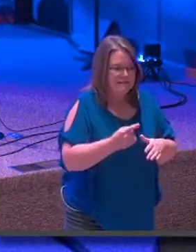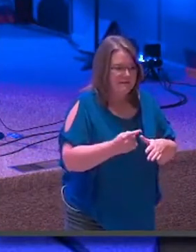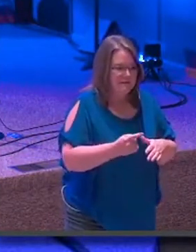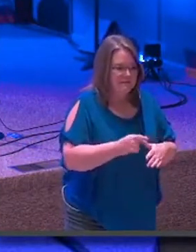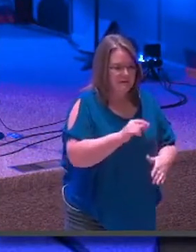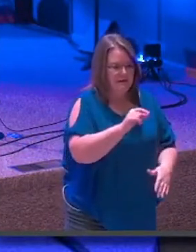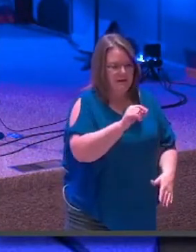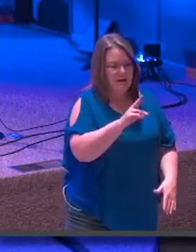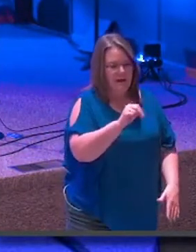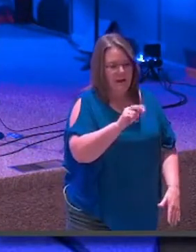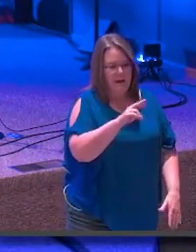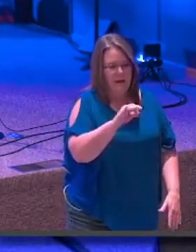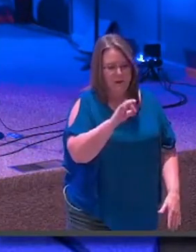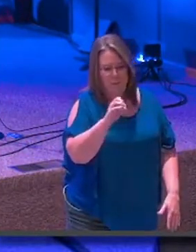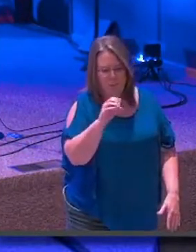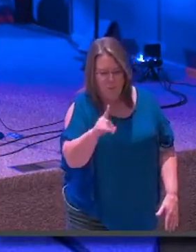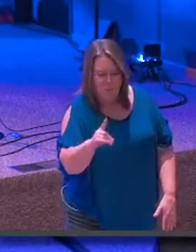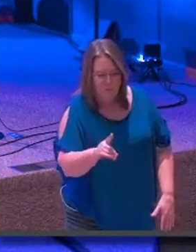roof.